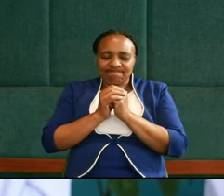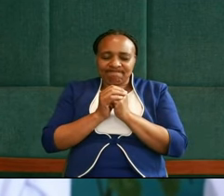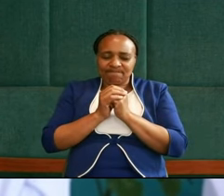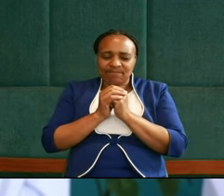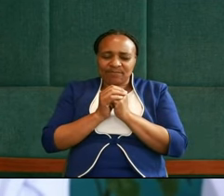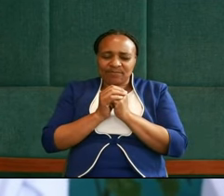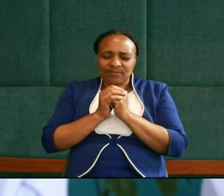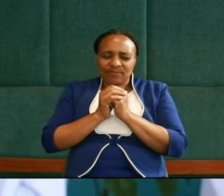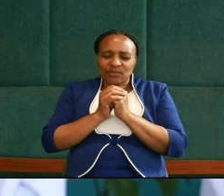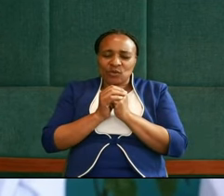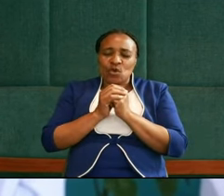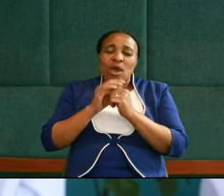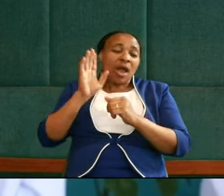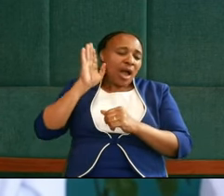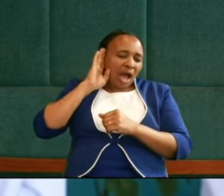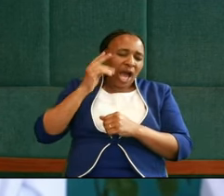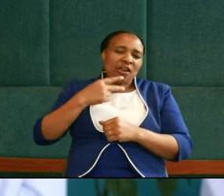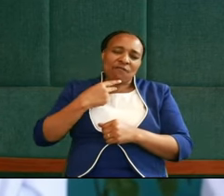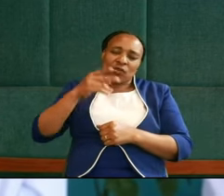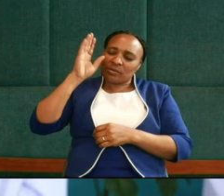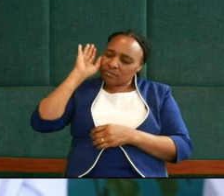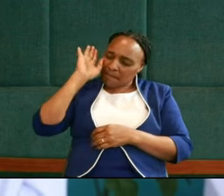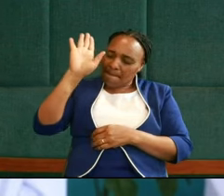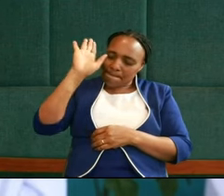and we have heard your voice.